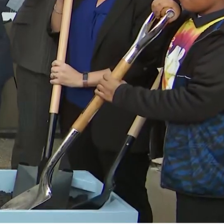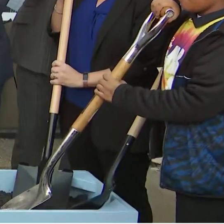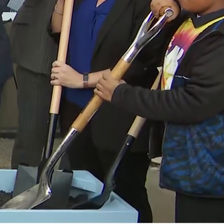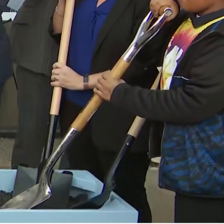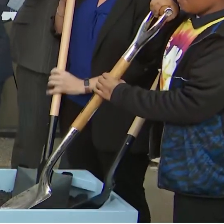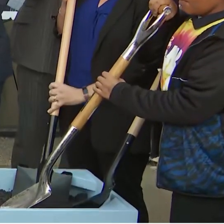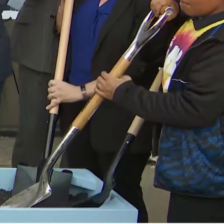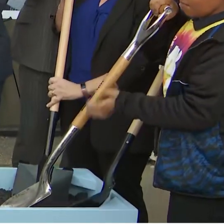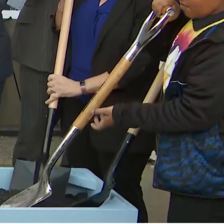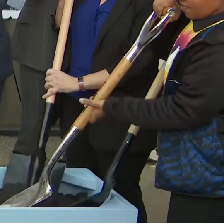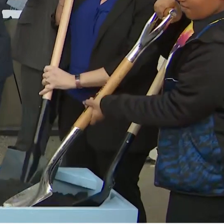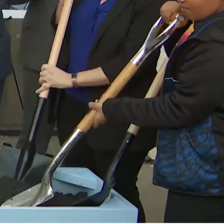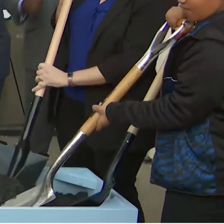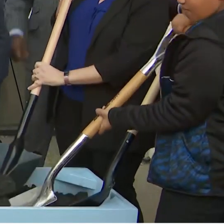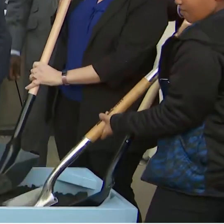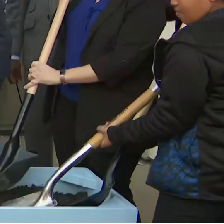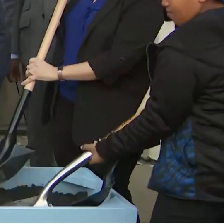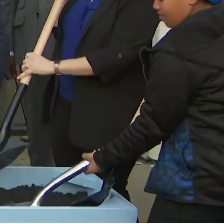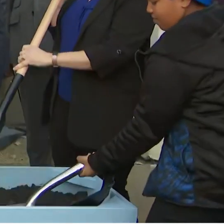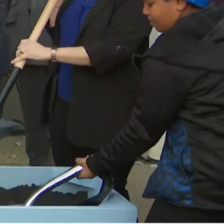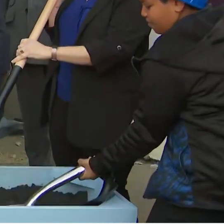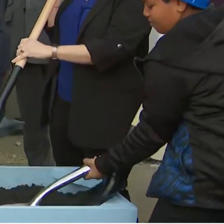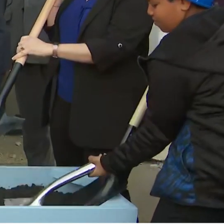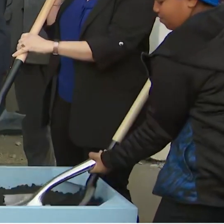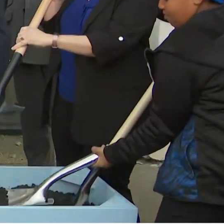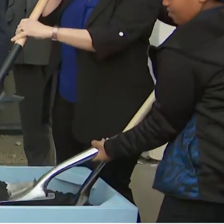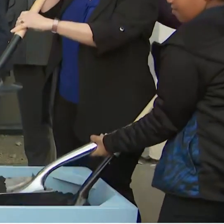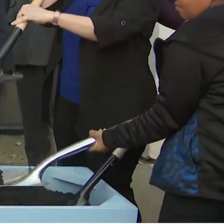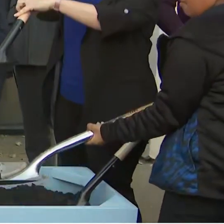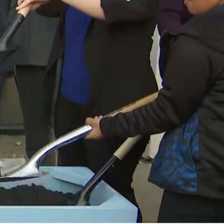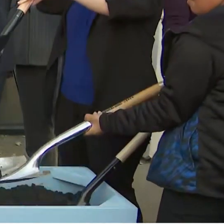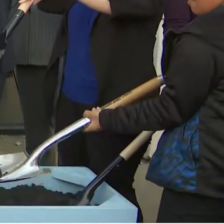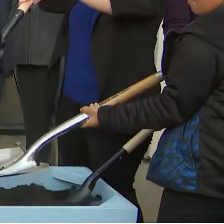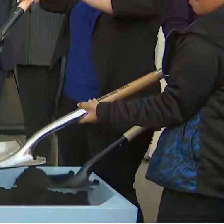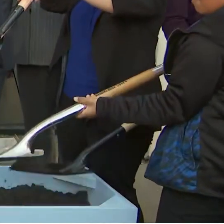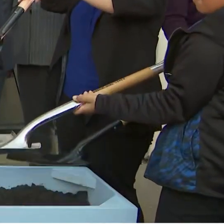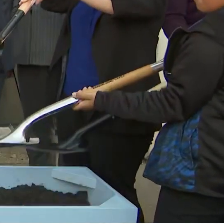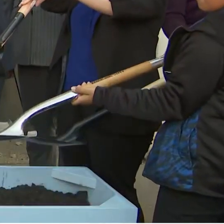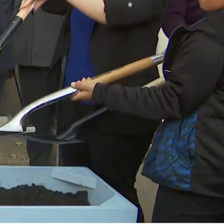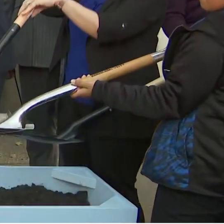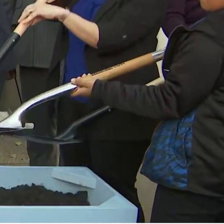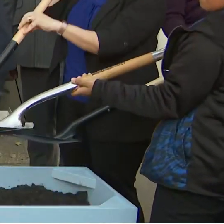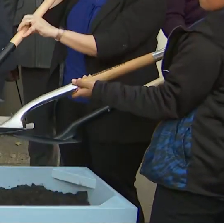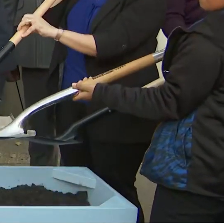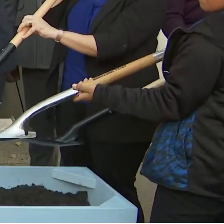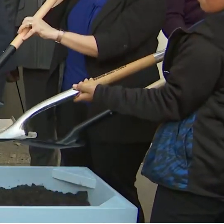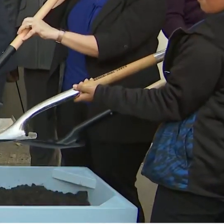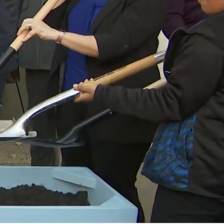1, 2, 3. Yeah.